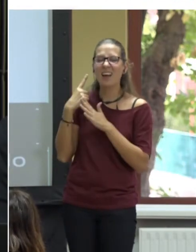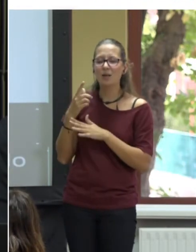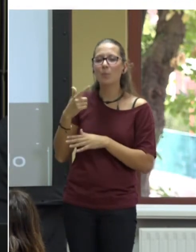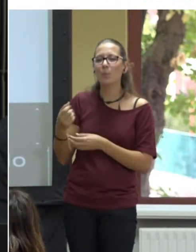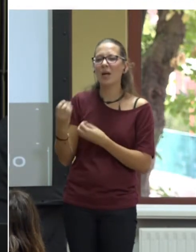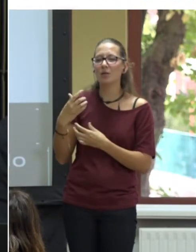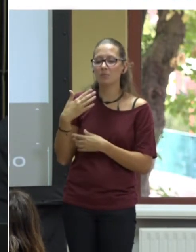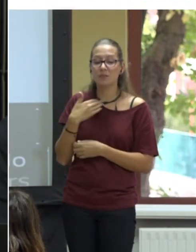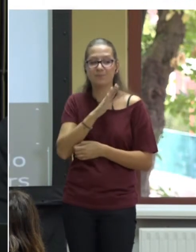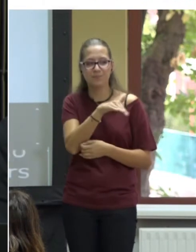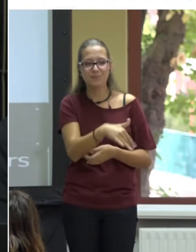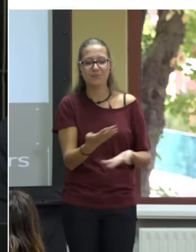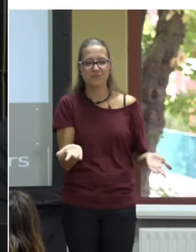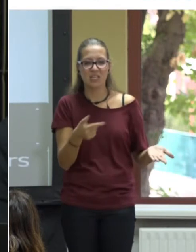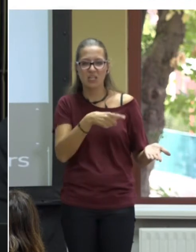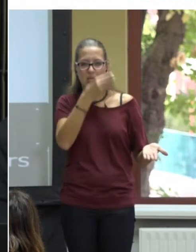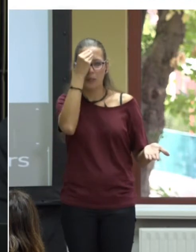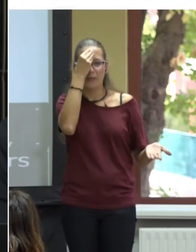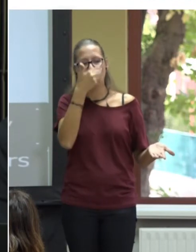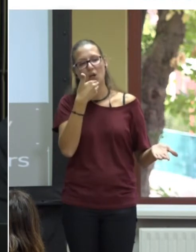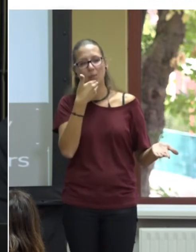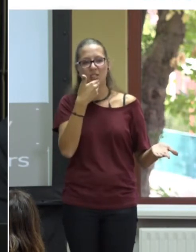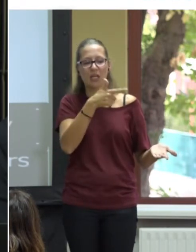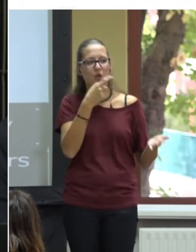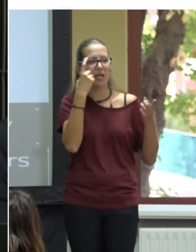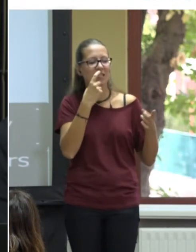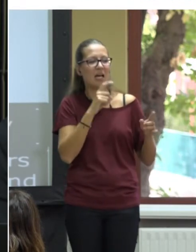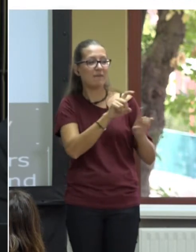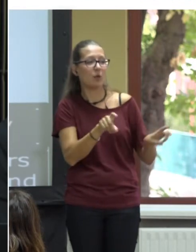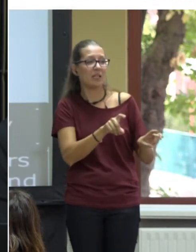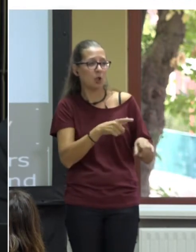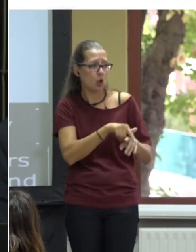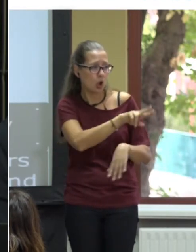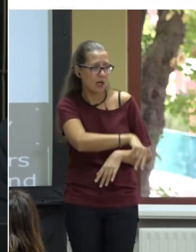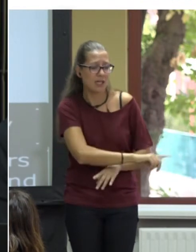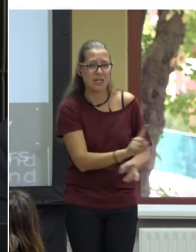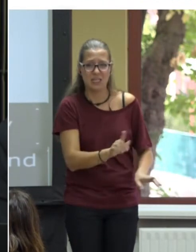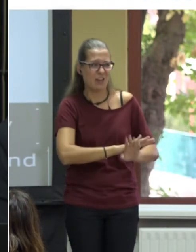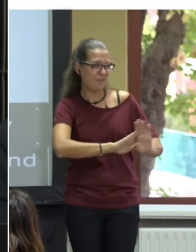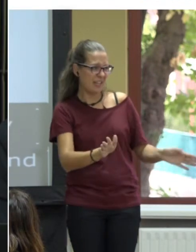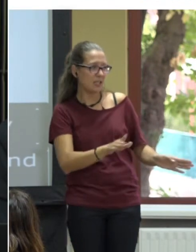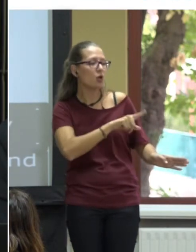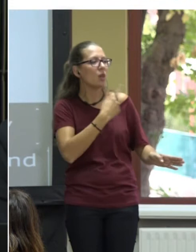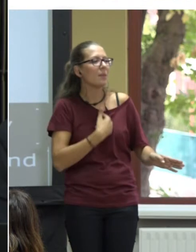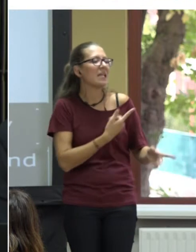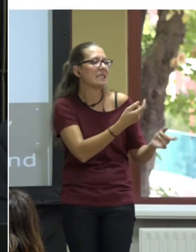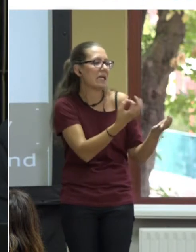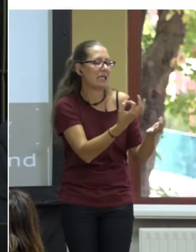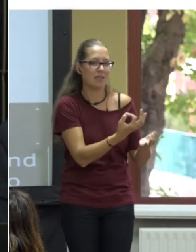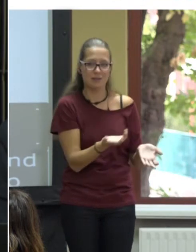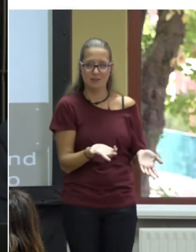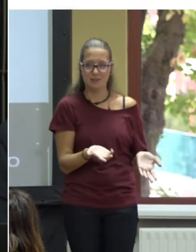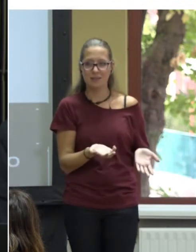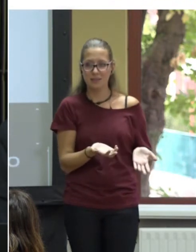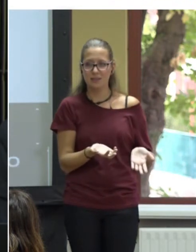to pretend you're a computer scientist. You're not. So just try to say what you want. And I said, like, I want to know who's sitting there. I cannot see